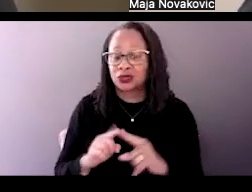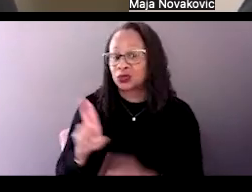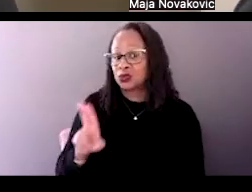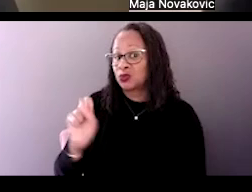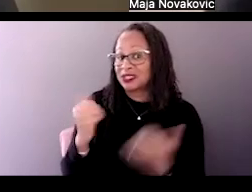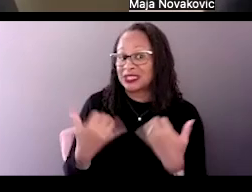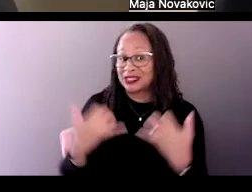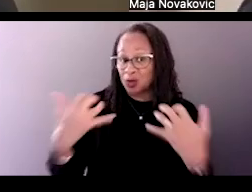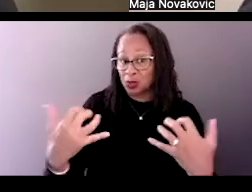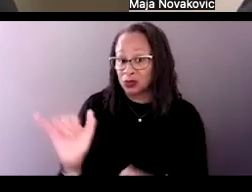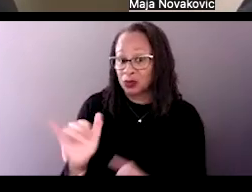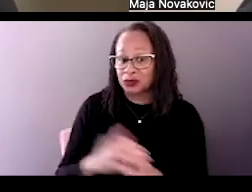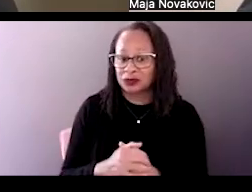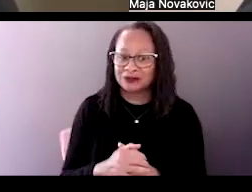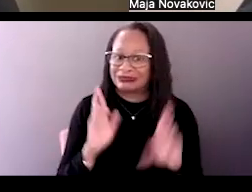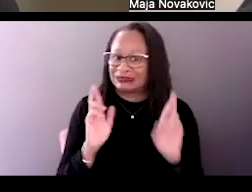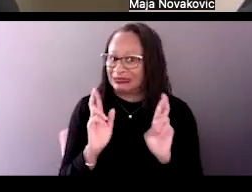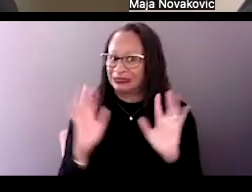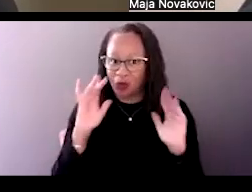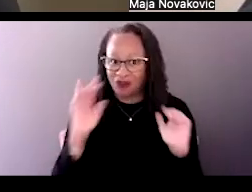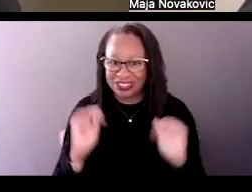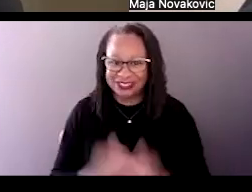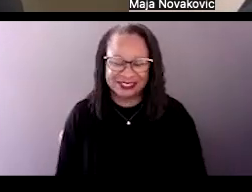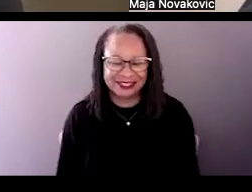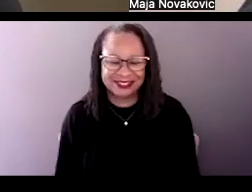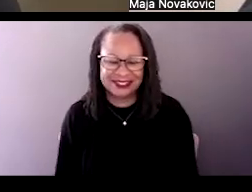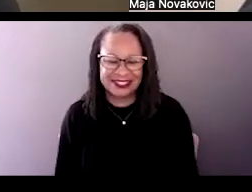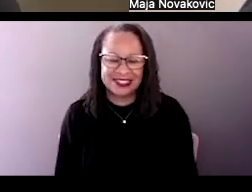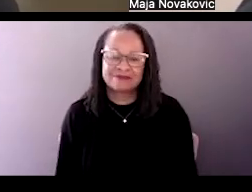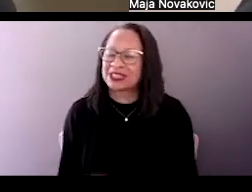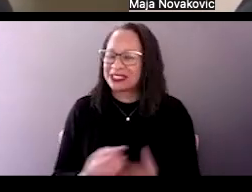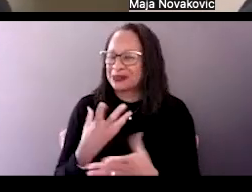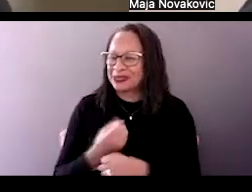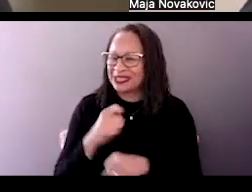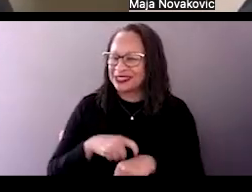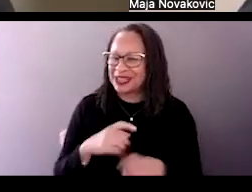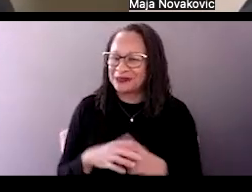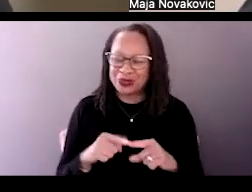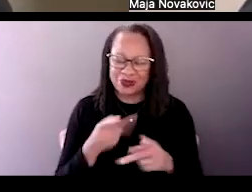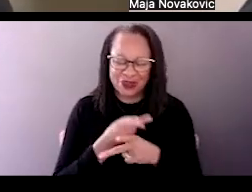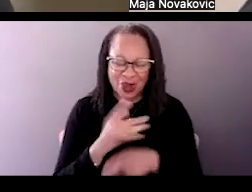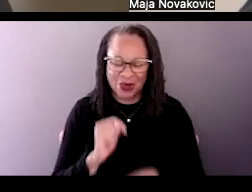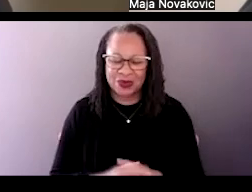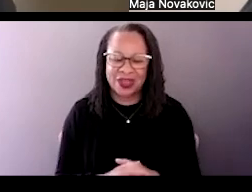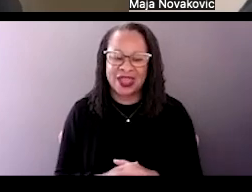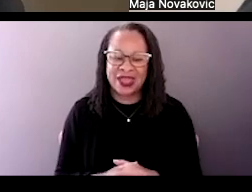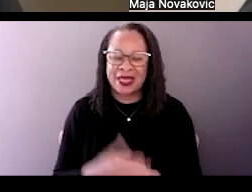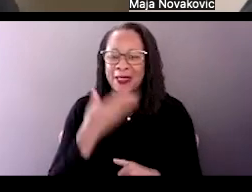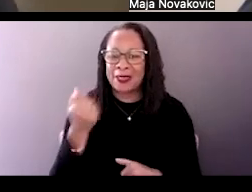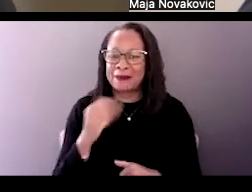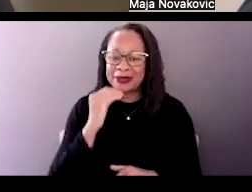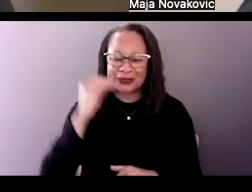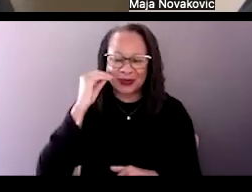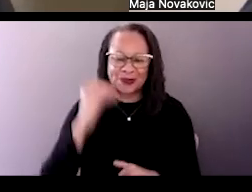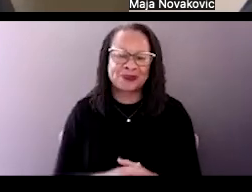audience. Finger Yeah. crossed, That's right, exactly. Well, it takes time sometimes, right? To figure of out course. the best Patience home. again.